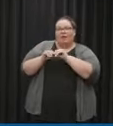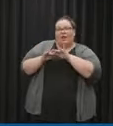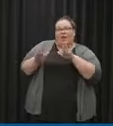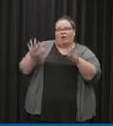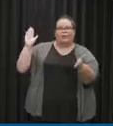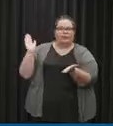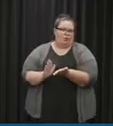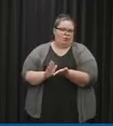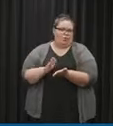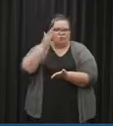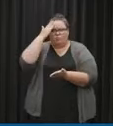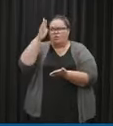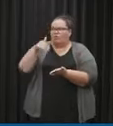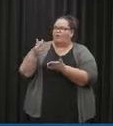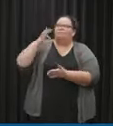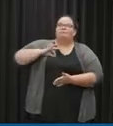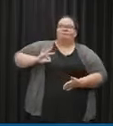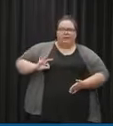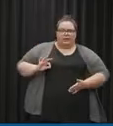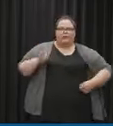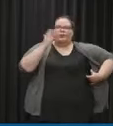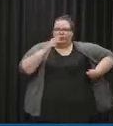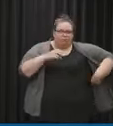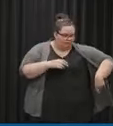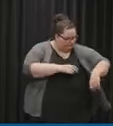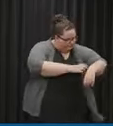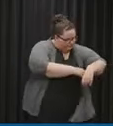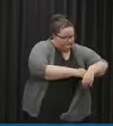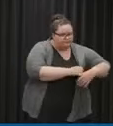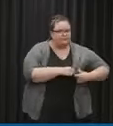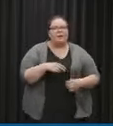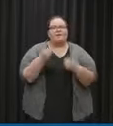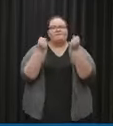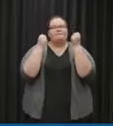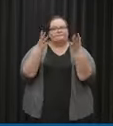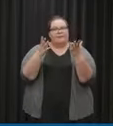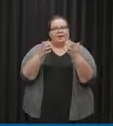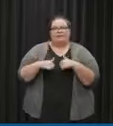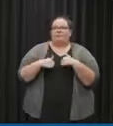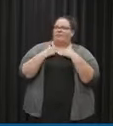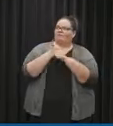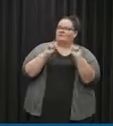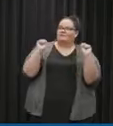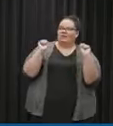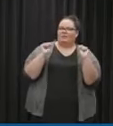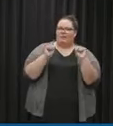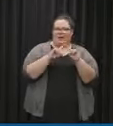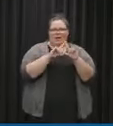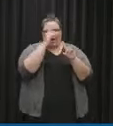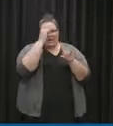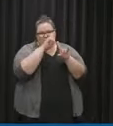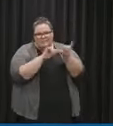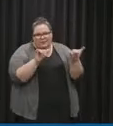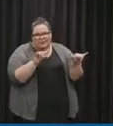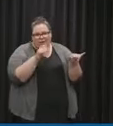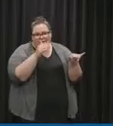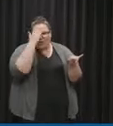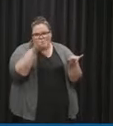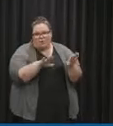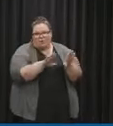spread of COVID-19 in the early weeks of the pandemic and thus saved many lives. But I also believe that reopening schools right now is the right